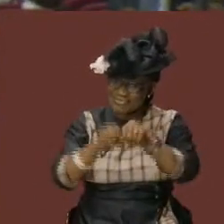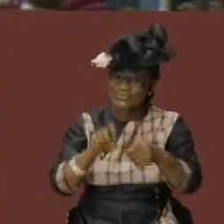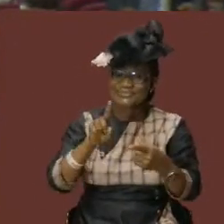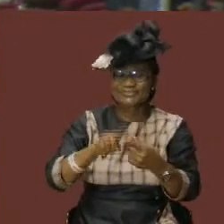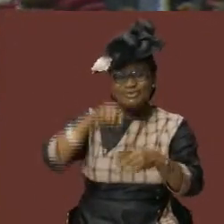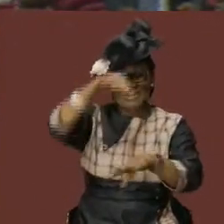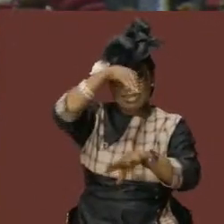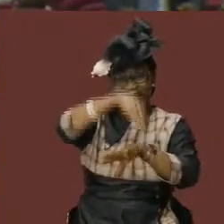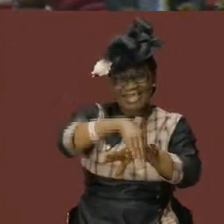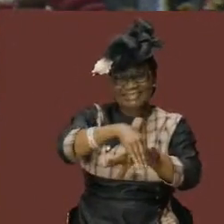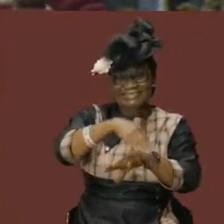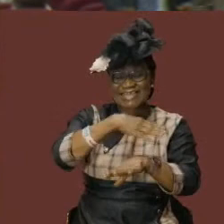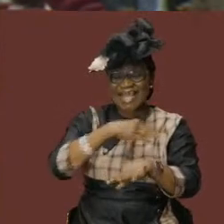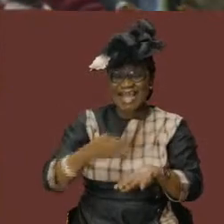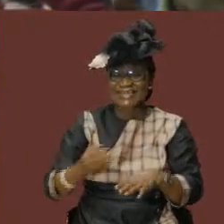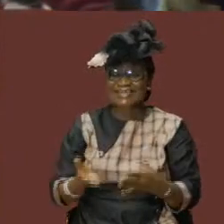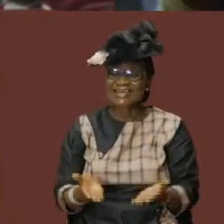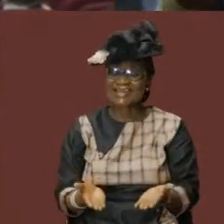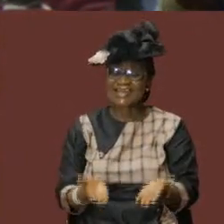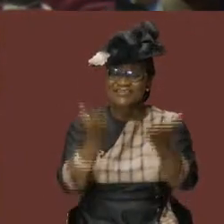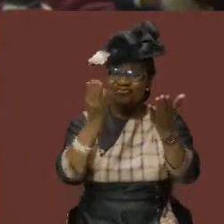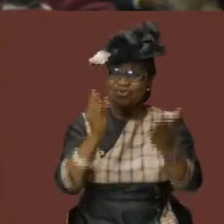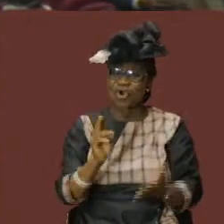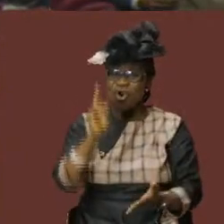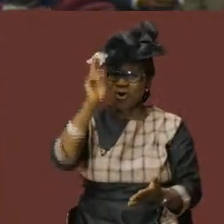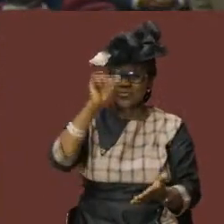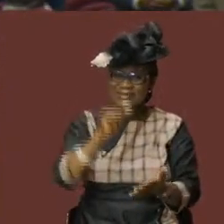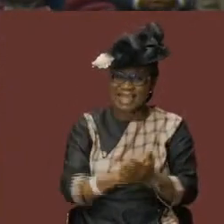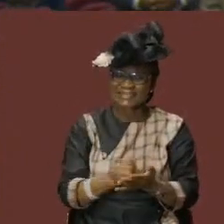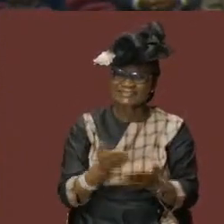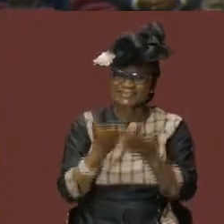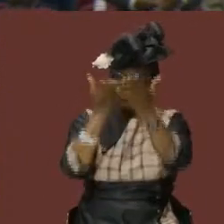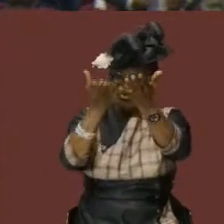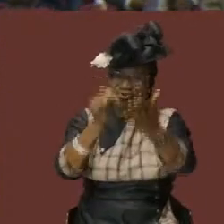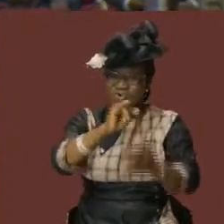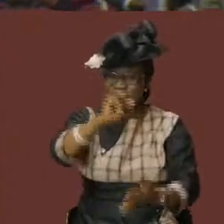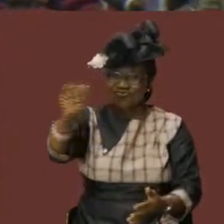and lift up that offering to the Almighty God,